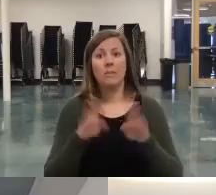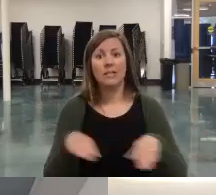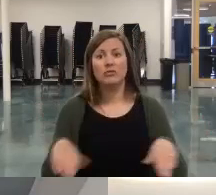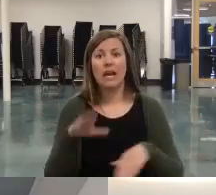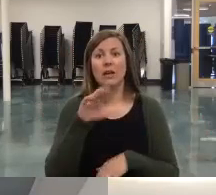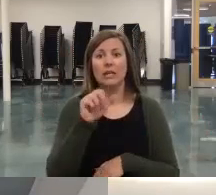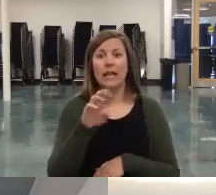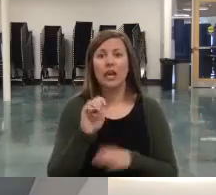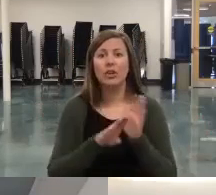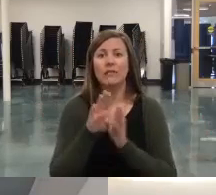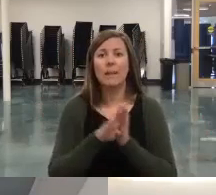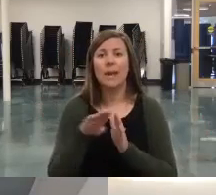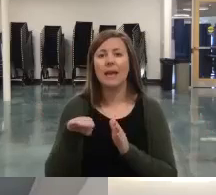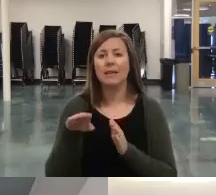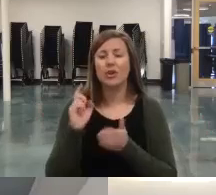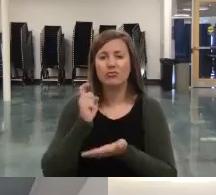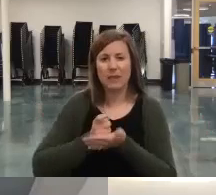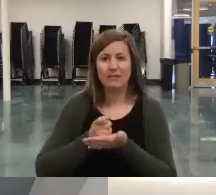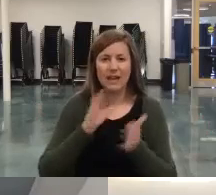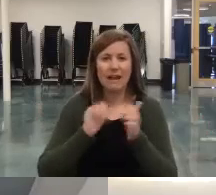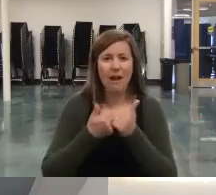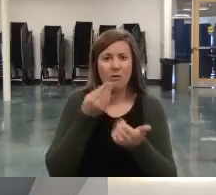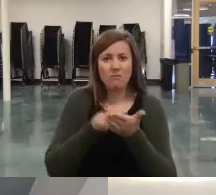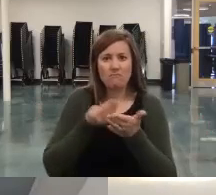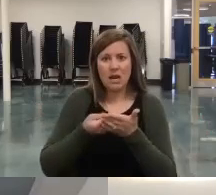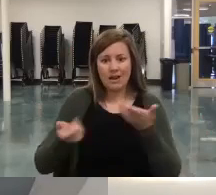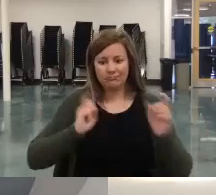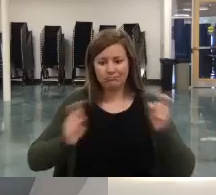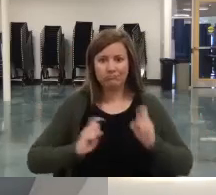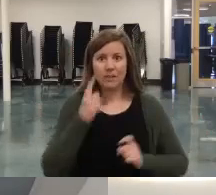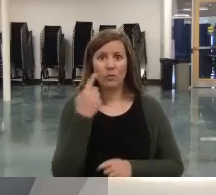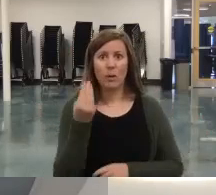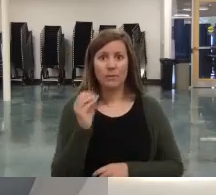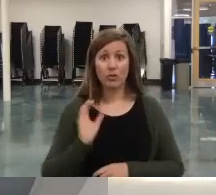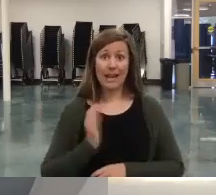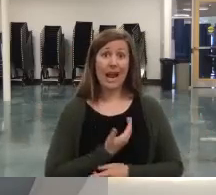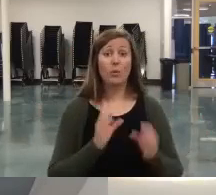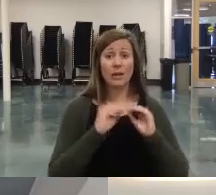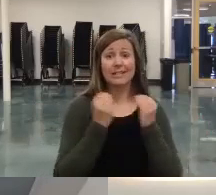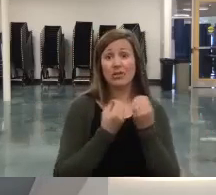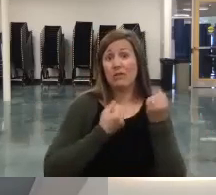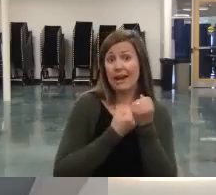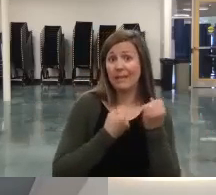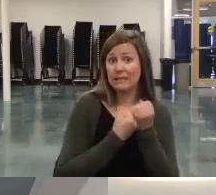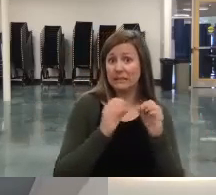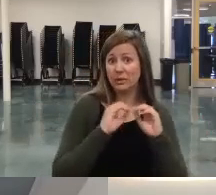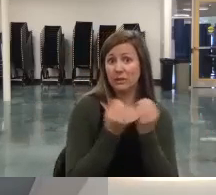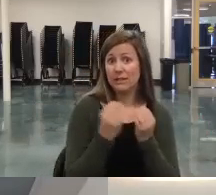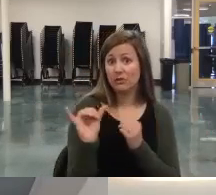Block Grant and how those monies get pushed into Missouri. So our organization is an advocacy organization as well,